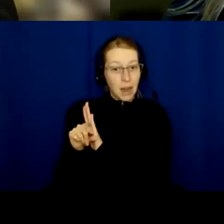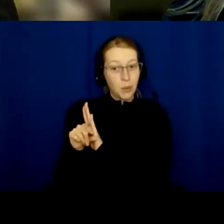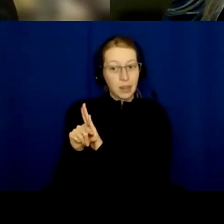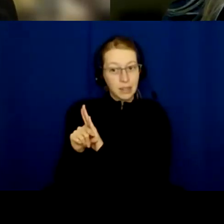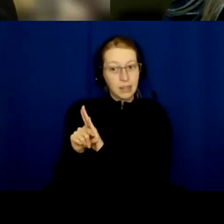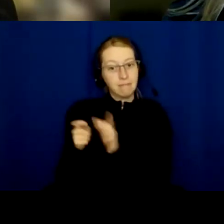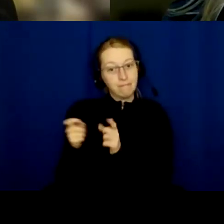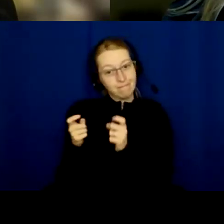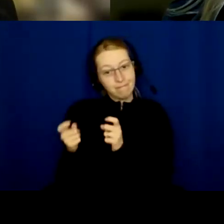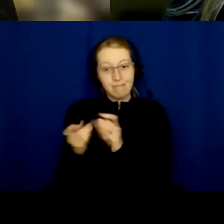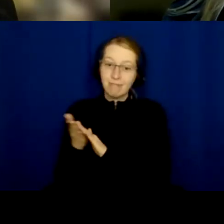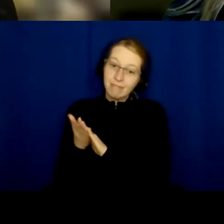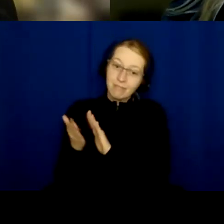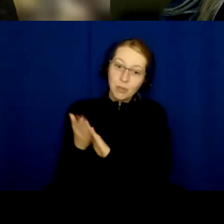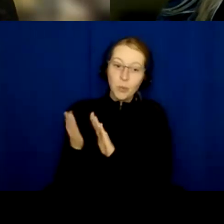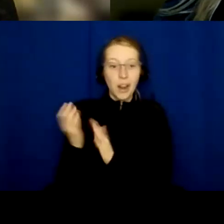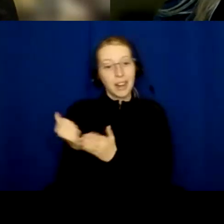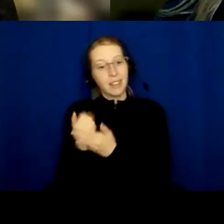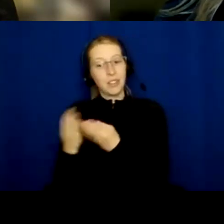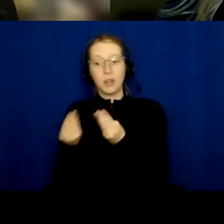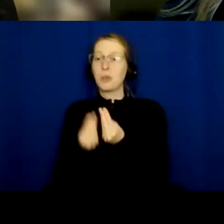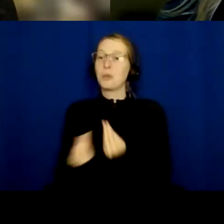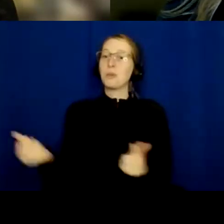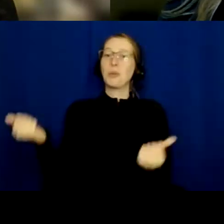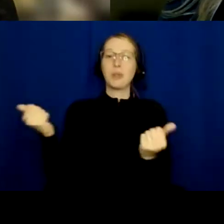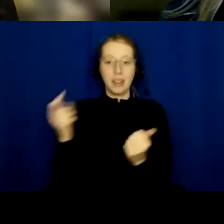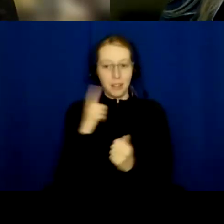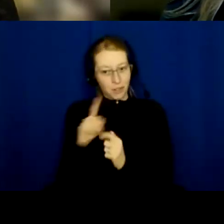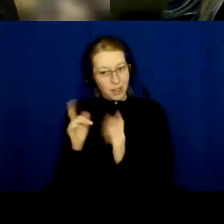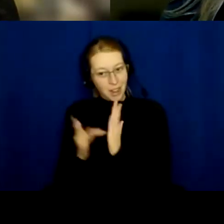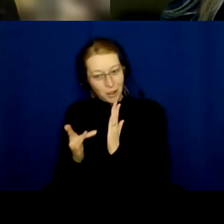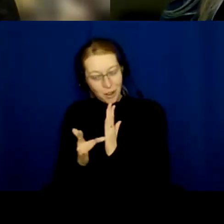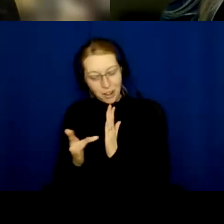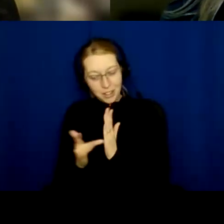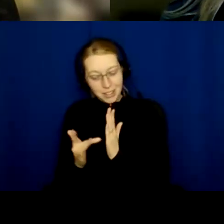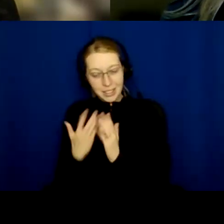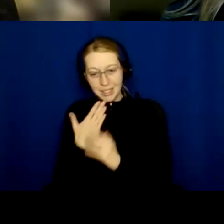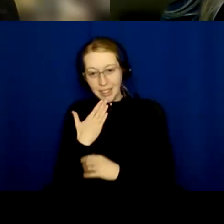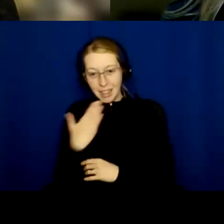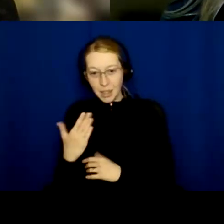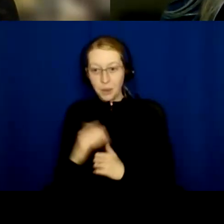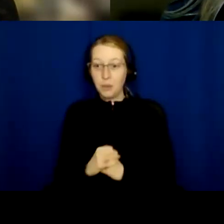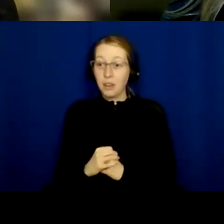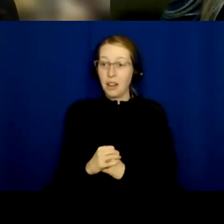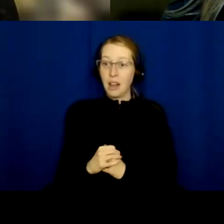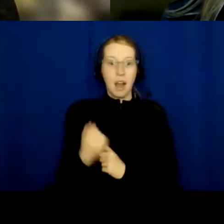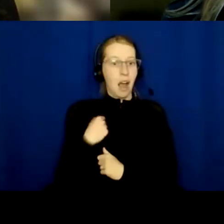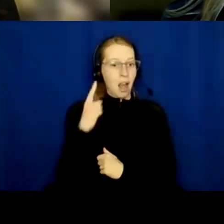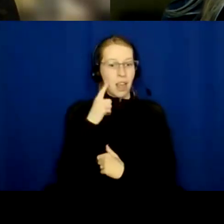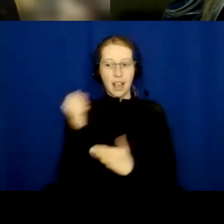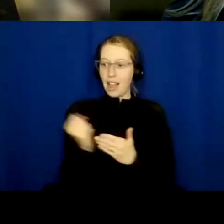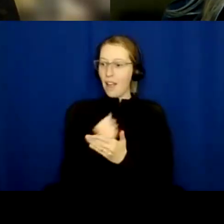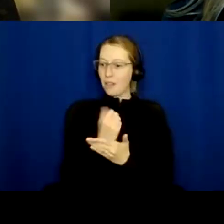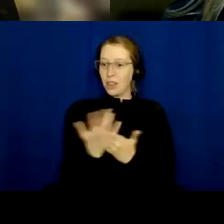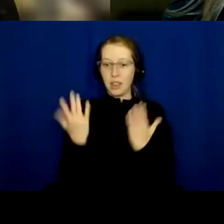run this webinar so smoothly. I think that everything went almost without a